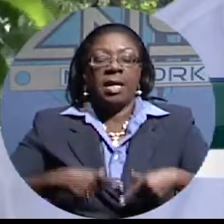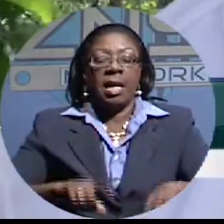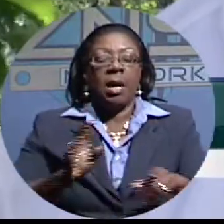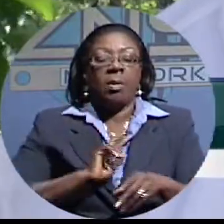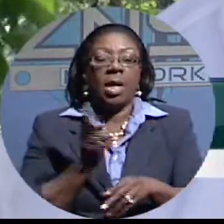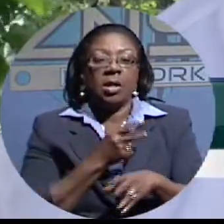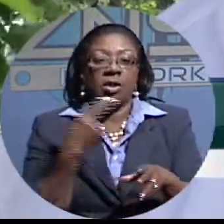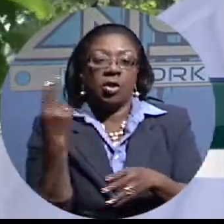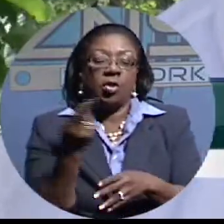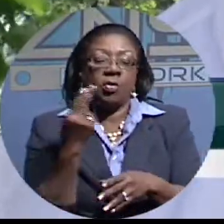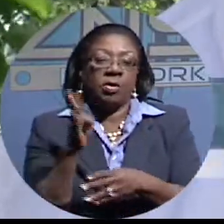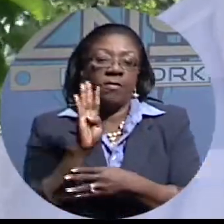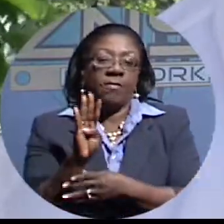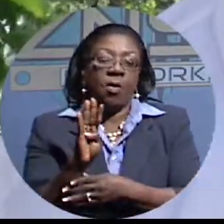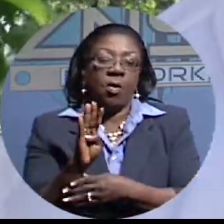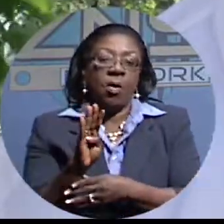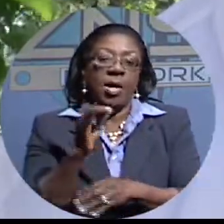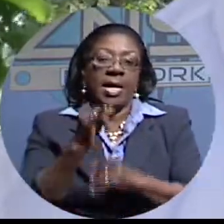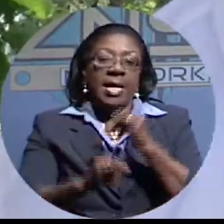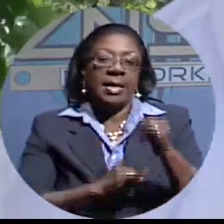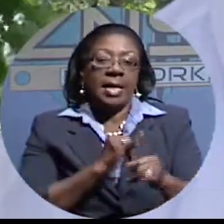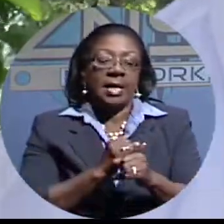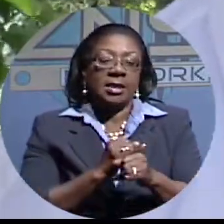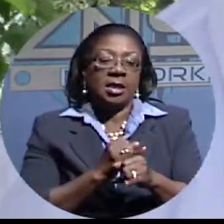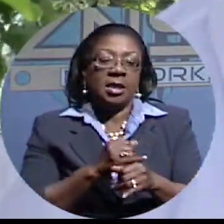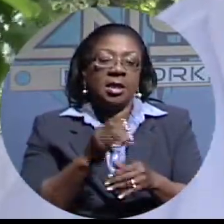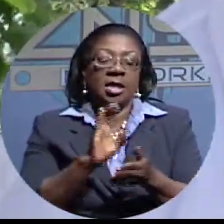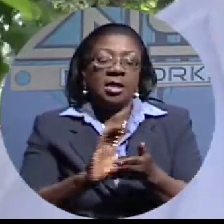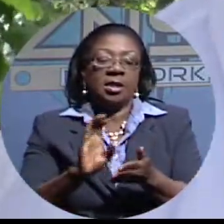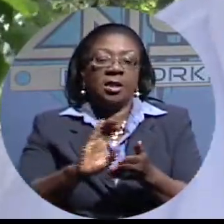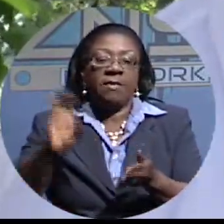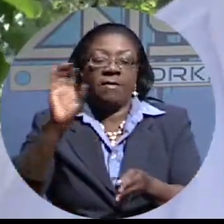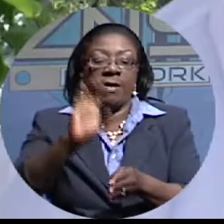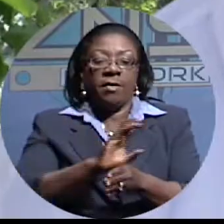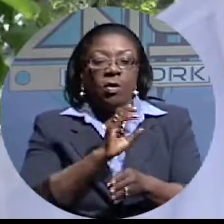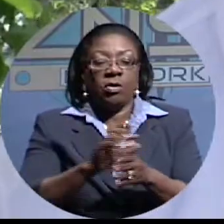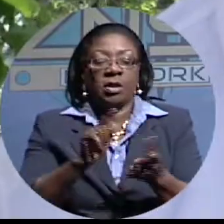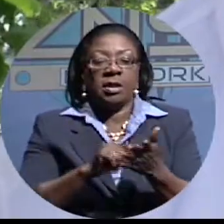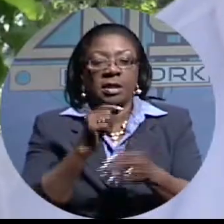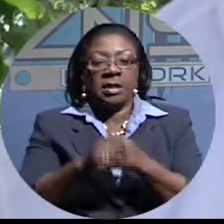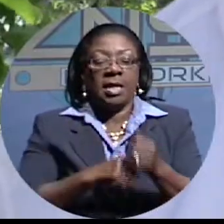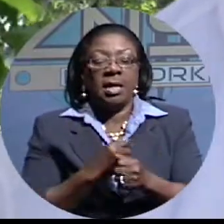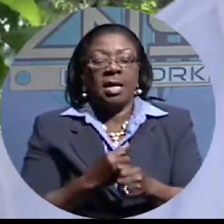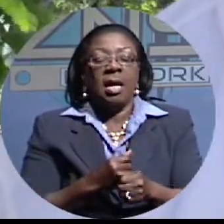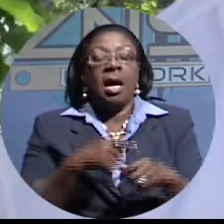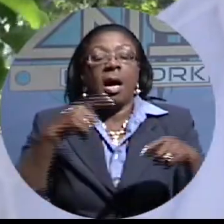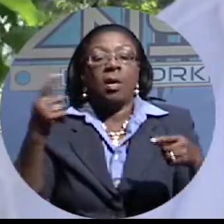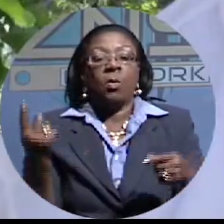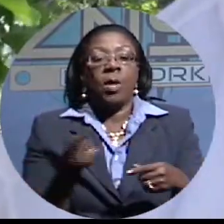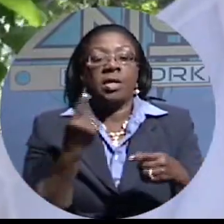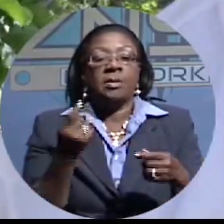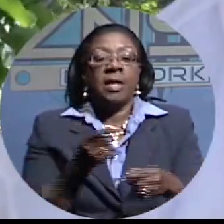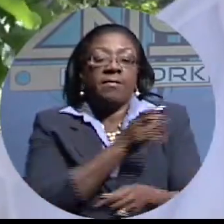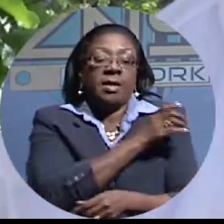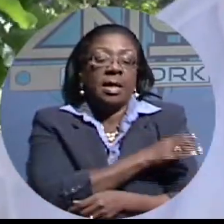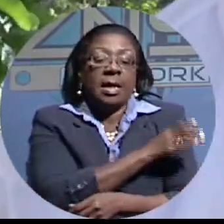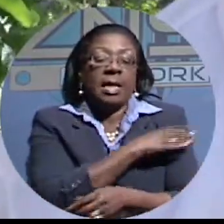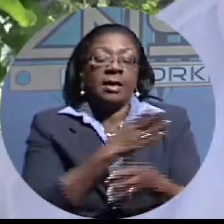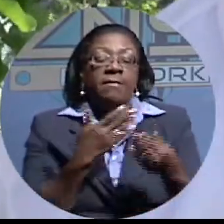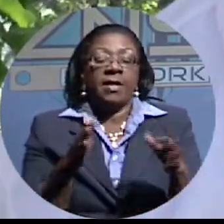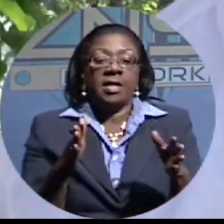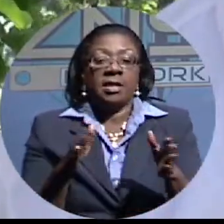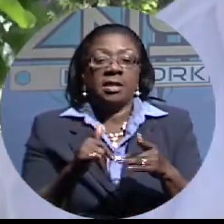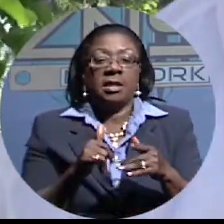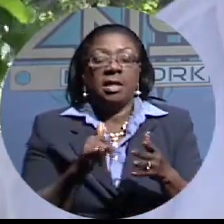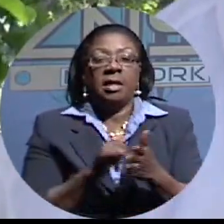the 4 internationally certified coaches here. And once those coaches here conduct those clinics and they are certified, those coaches who